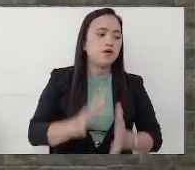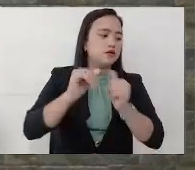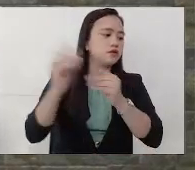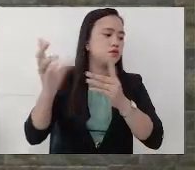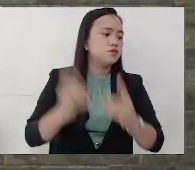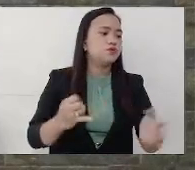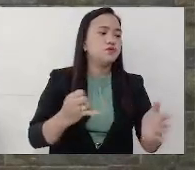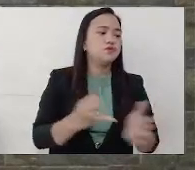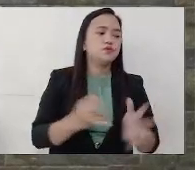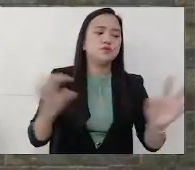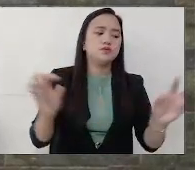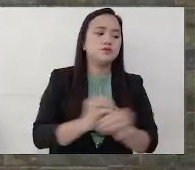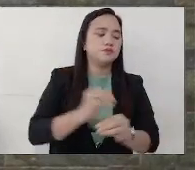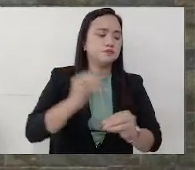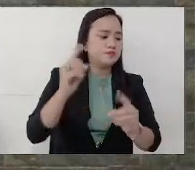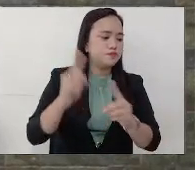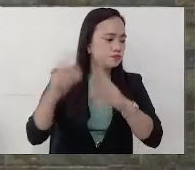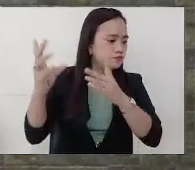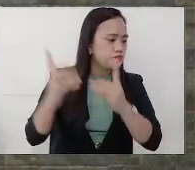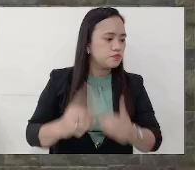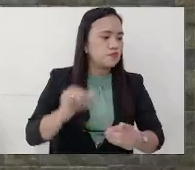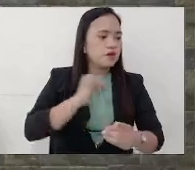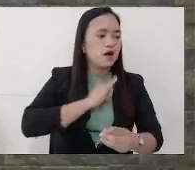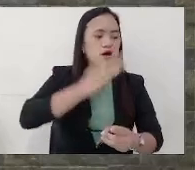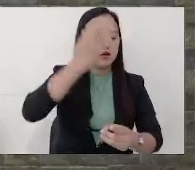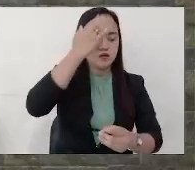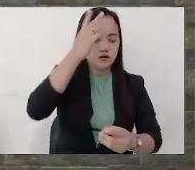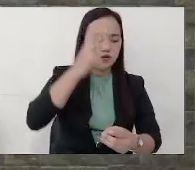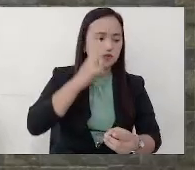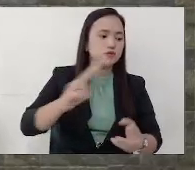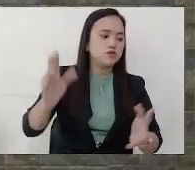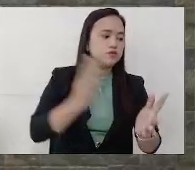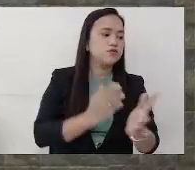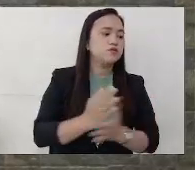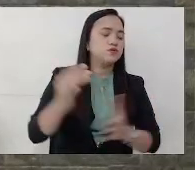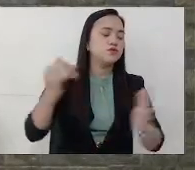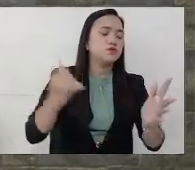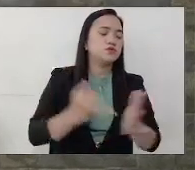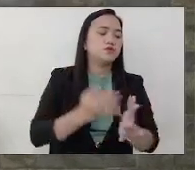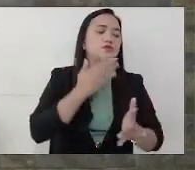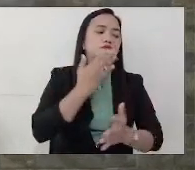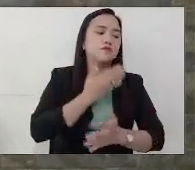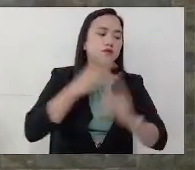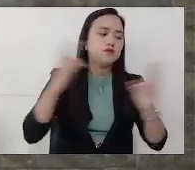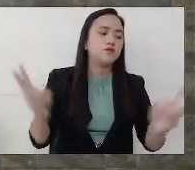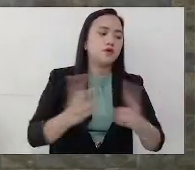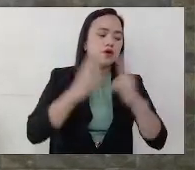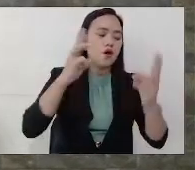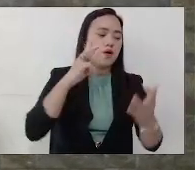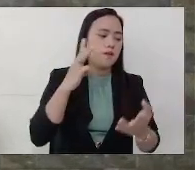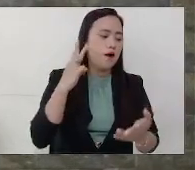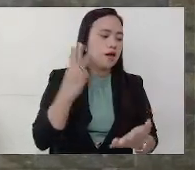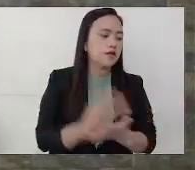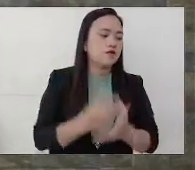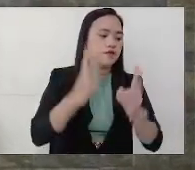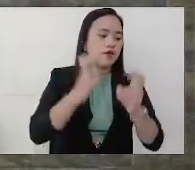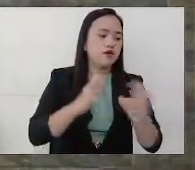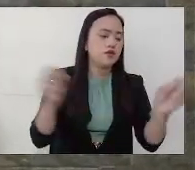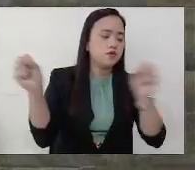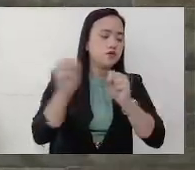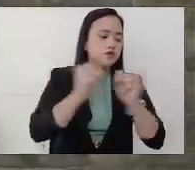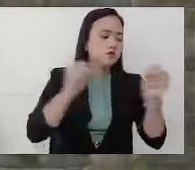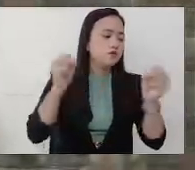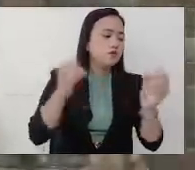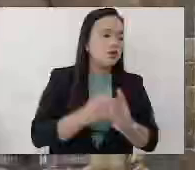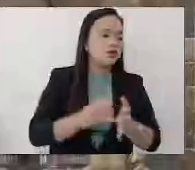my God can do it, to him there's nothing to it. I know he'll see me through it with victory. Well, even